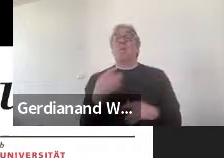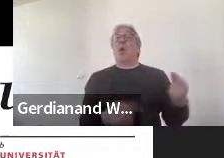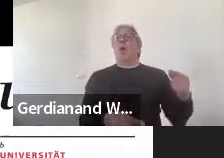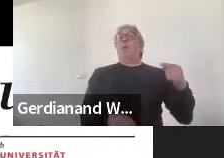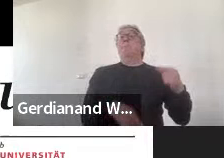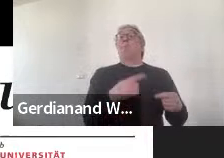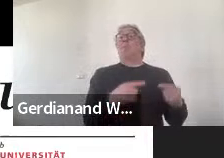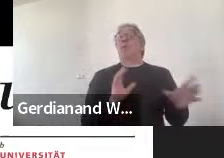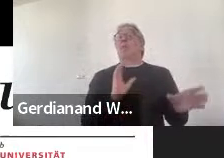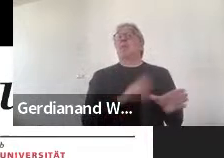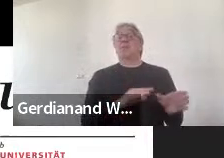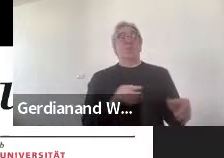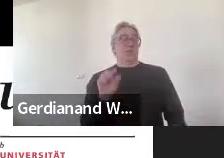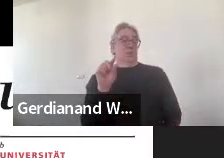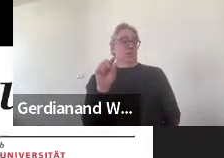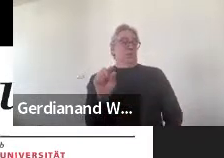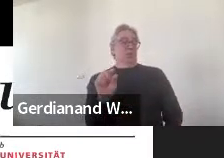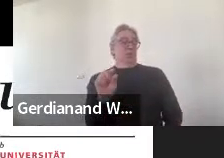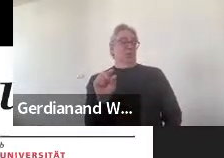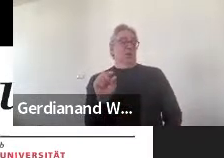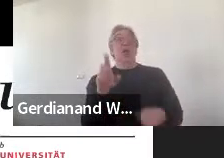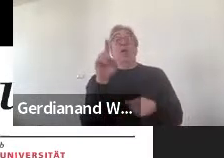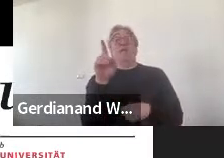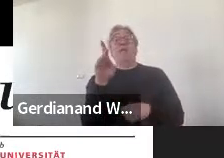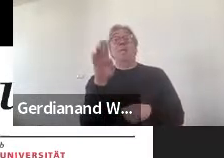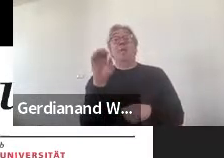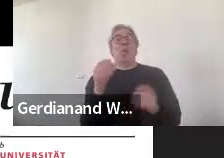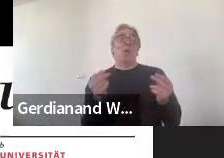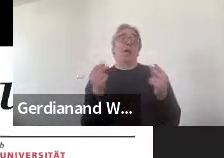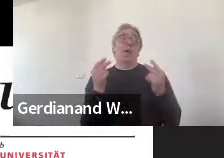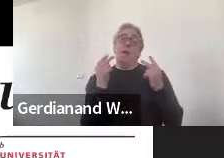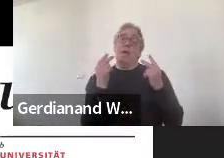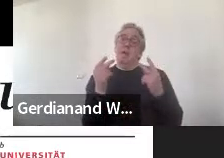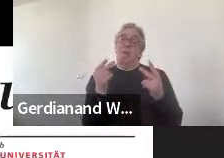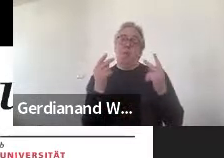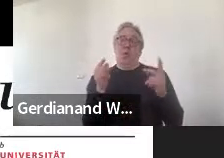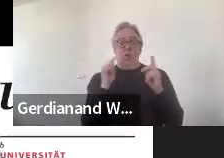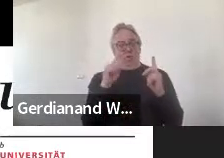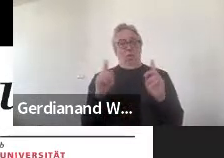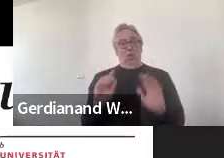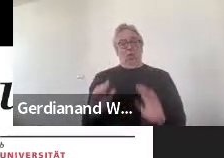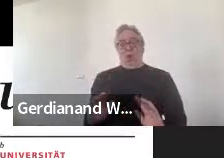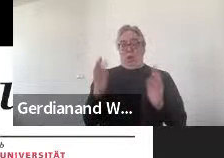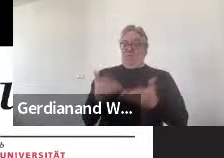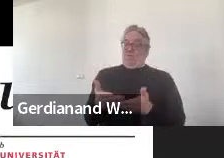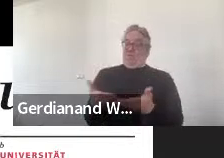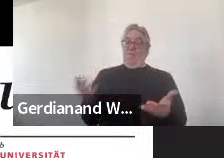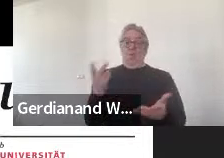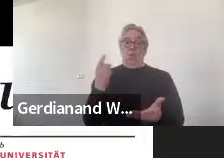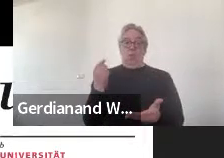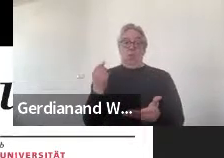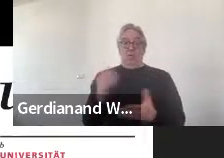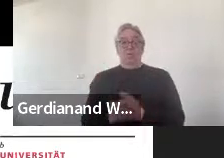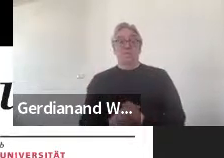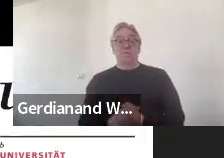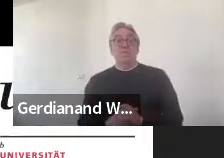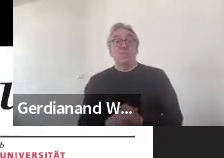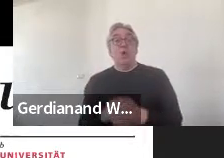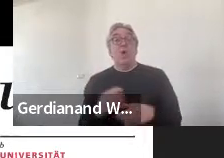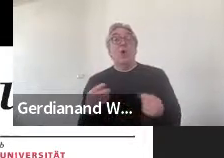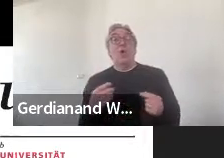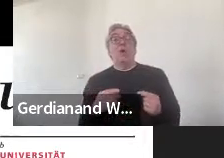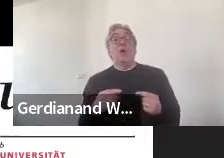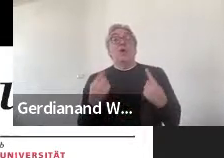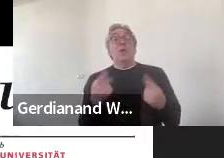is low, and OPDs are important actors in the life of these women. We saw also that women with